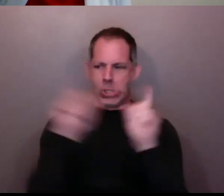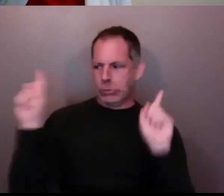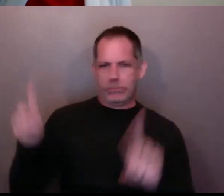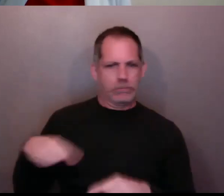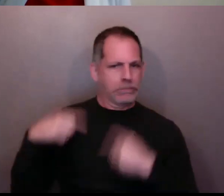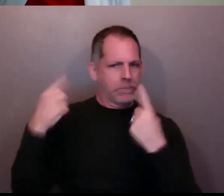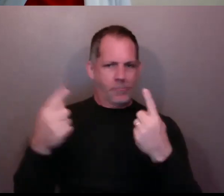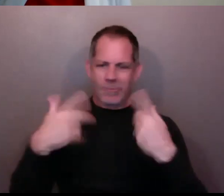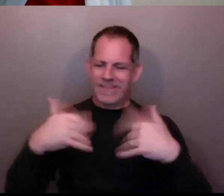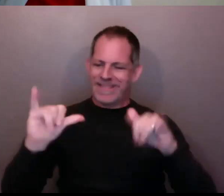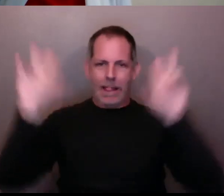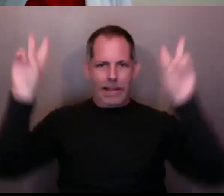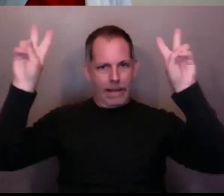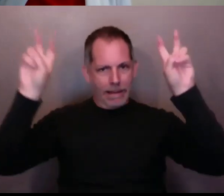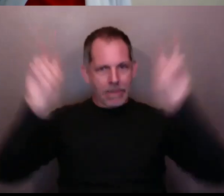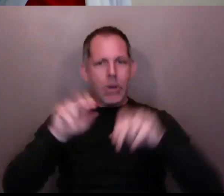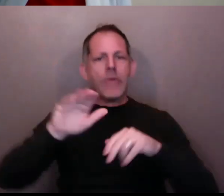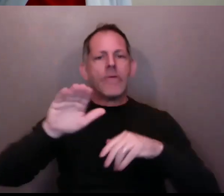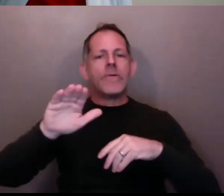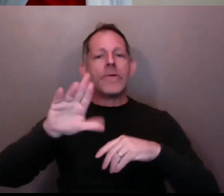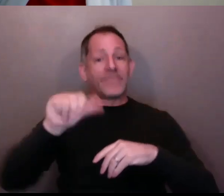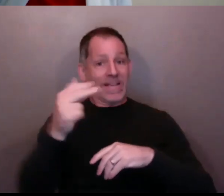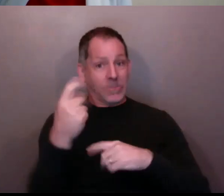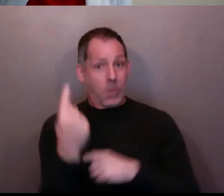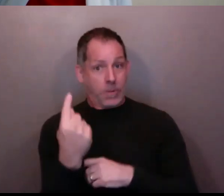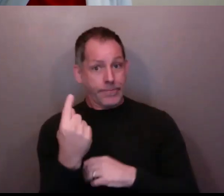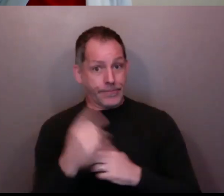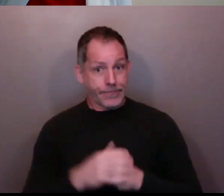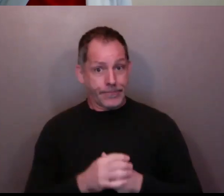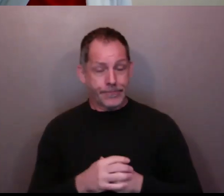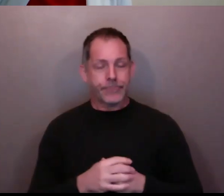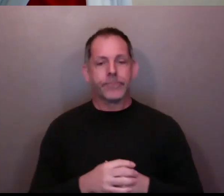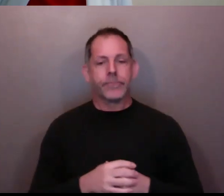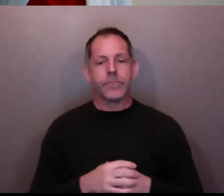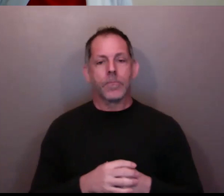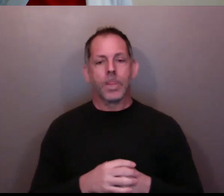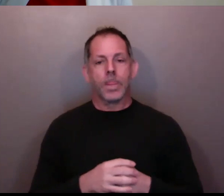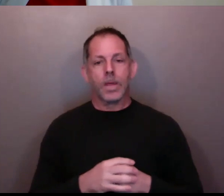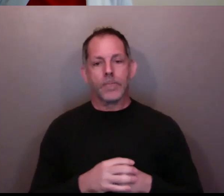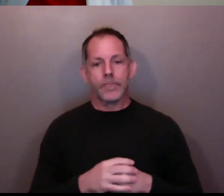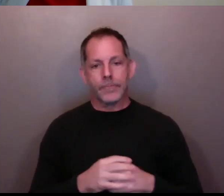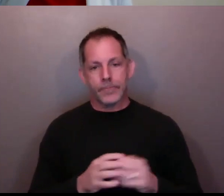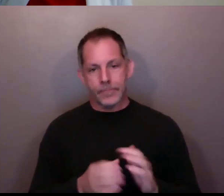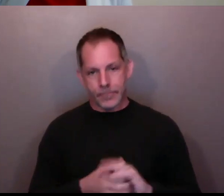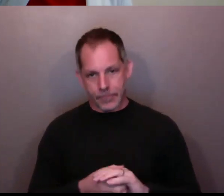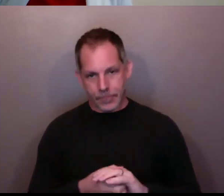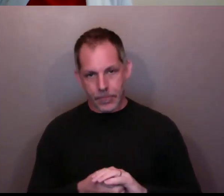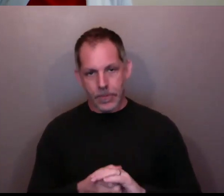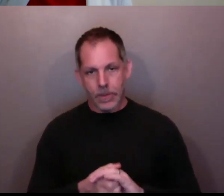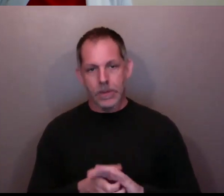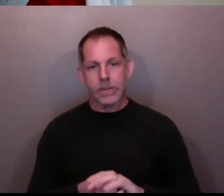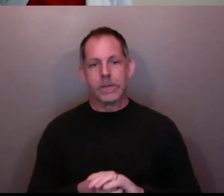not, in any given facility until we get a little bit further down the road here.